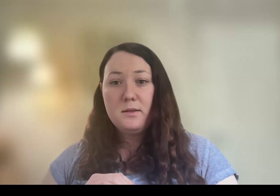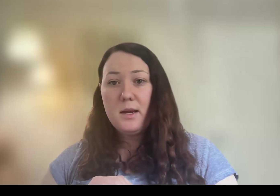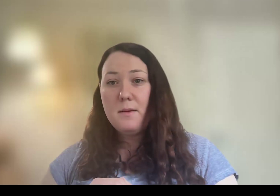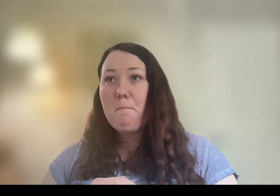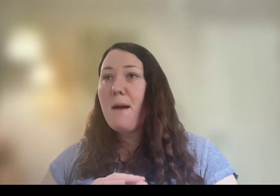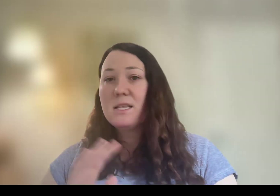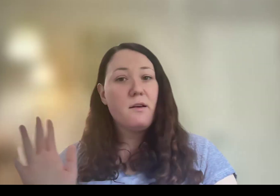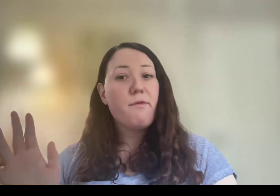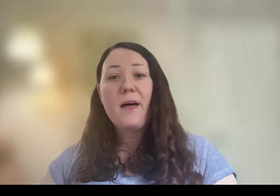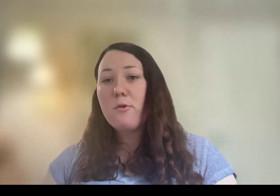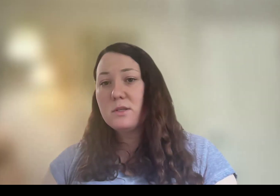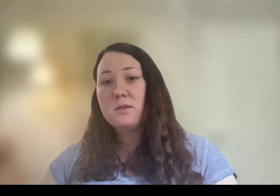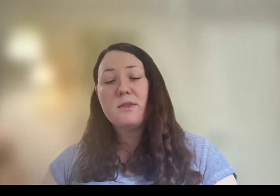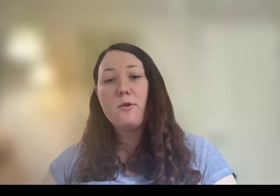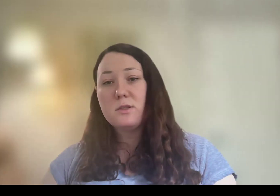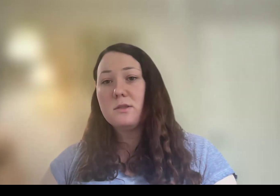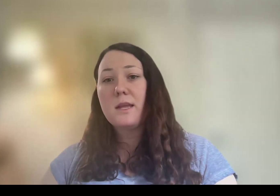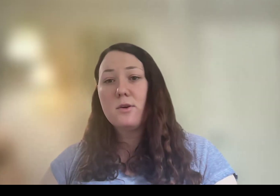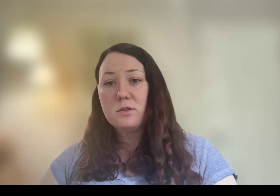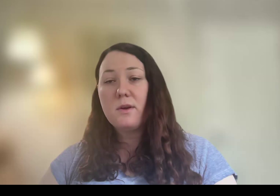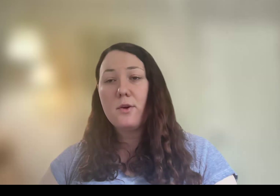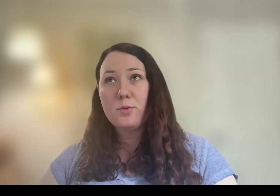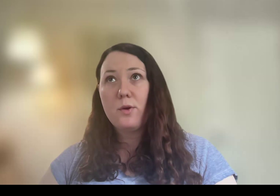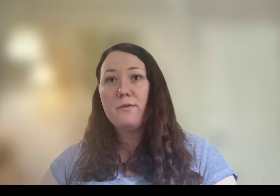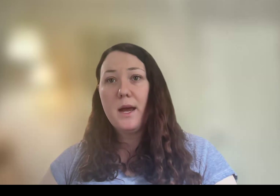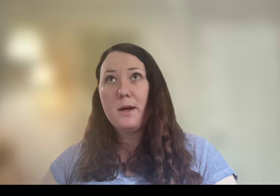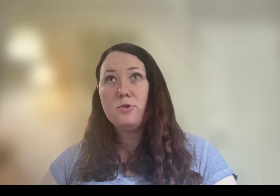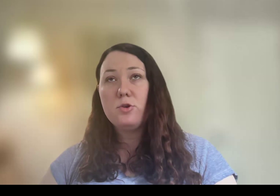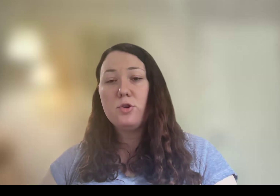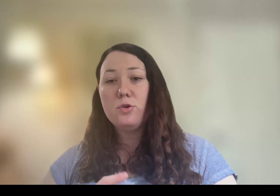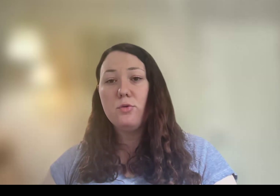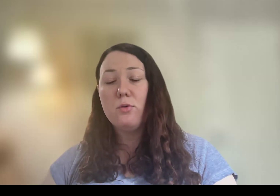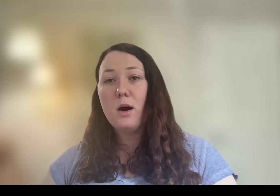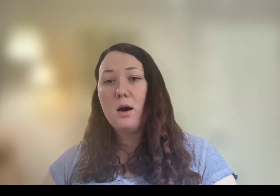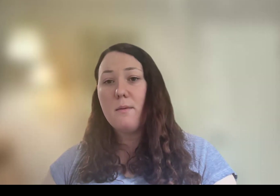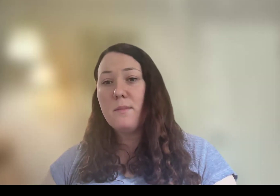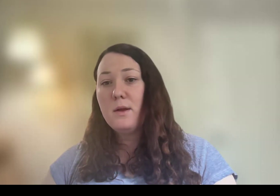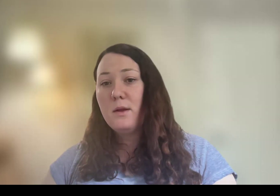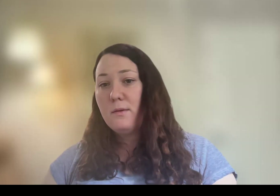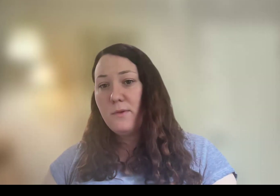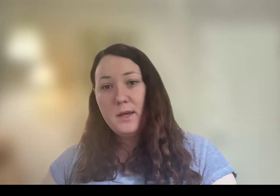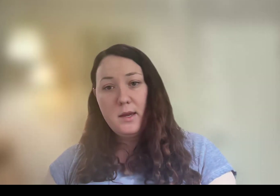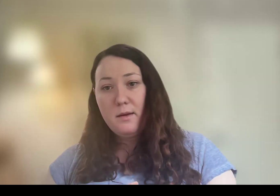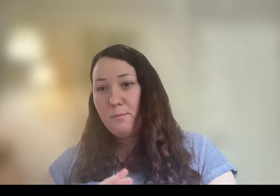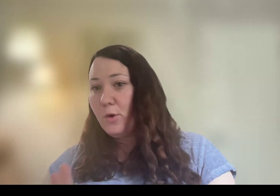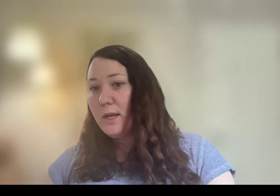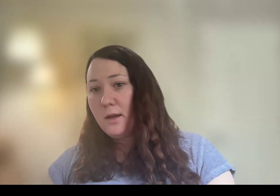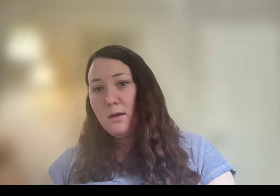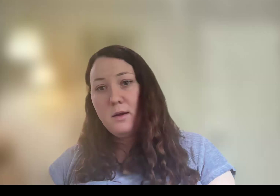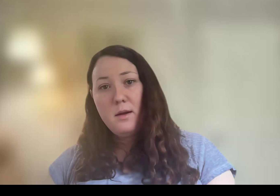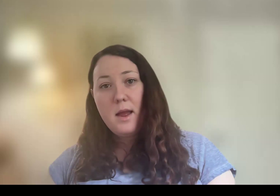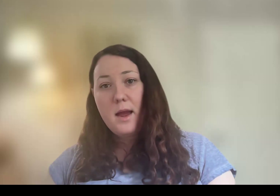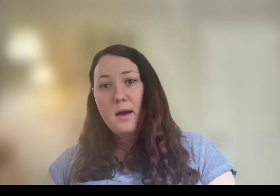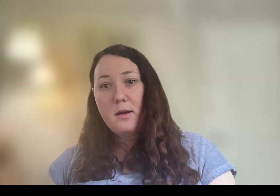they did massive thousands and thousands and thousands of dollars worth of damage to the